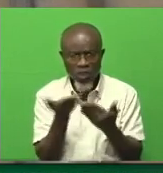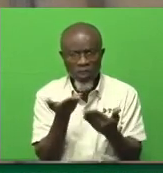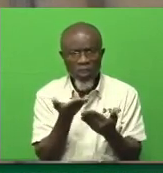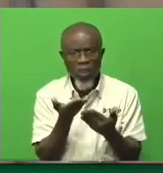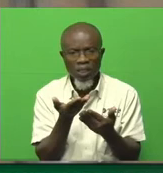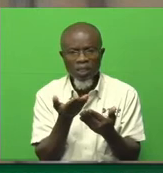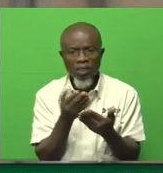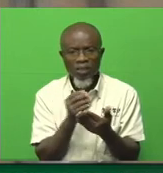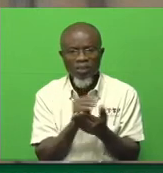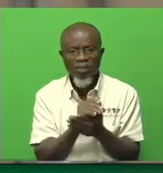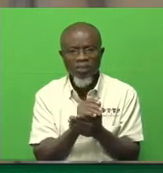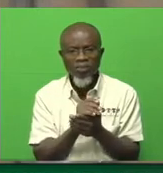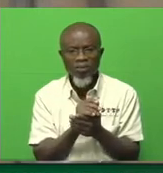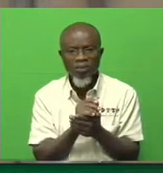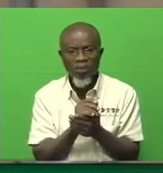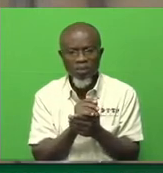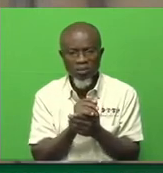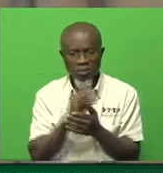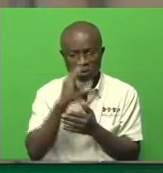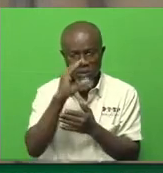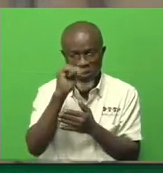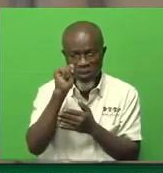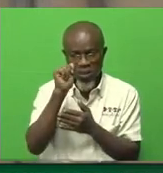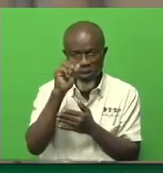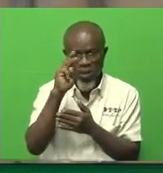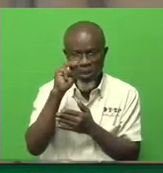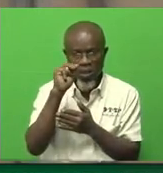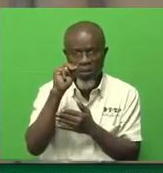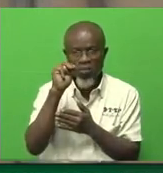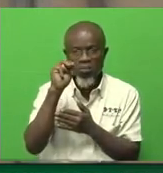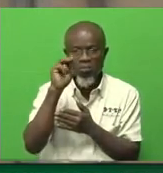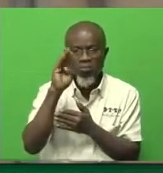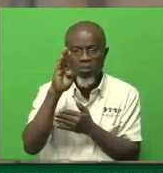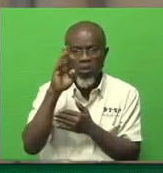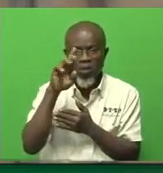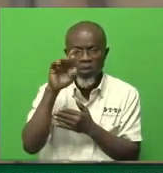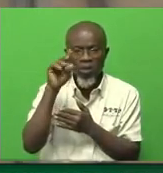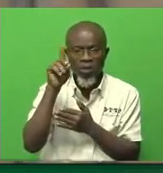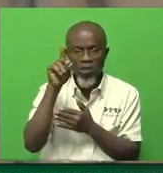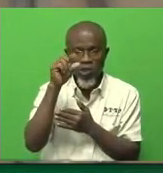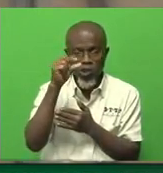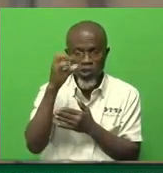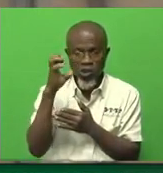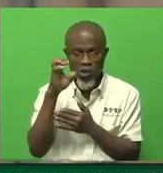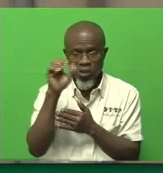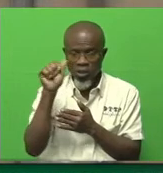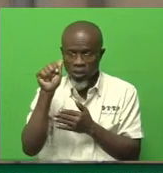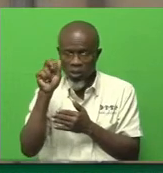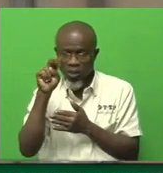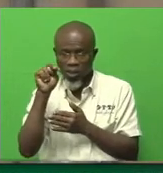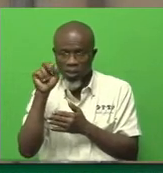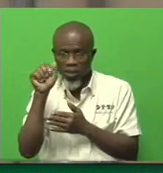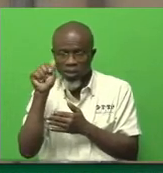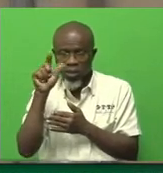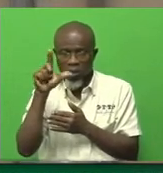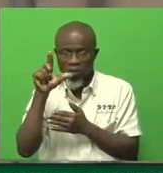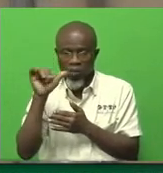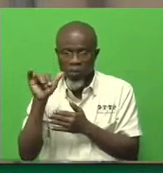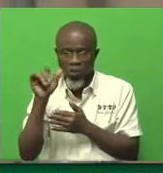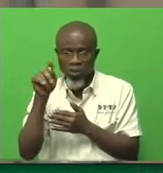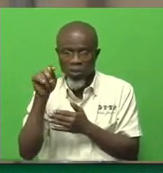its roots in other countries adopted by other countries adopted by the partnership in